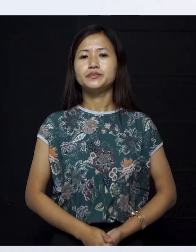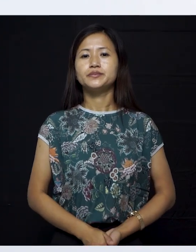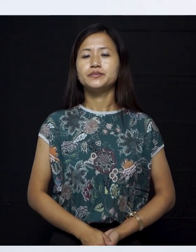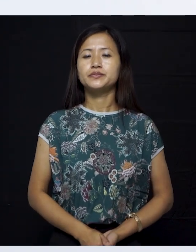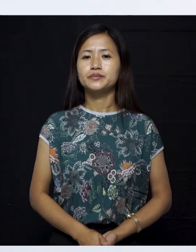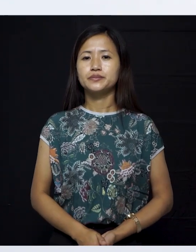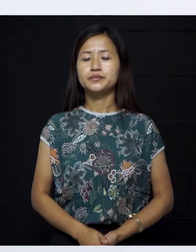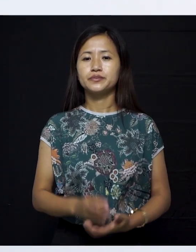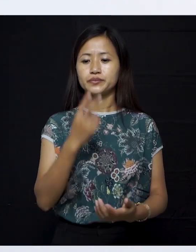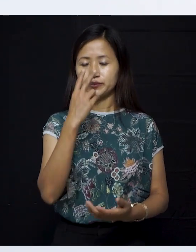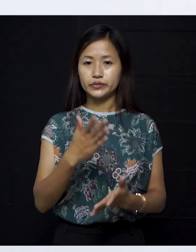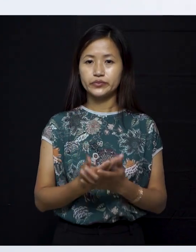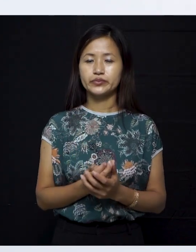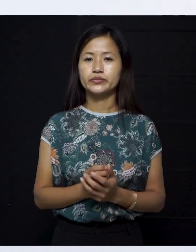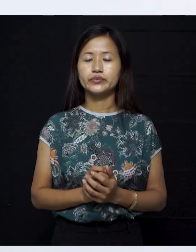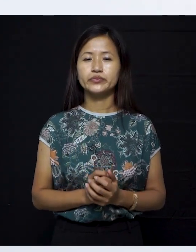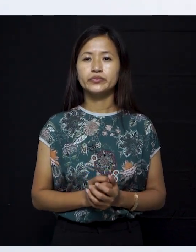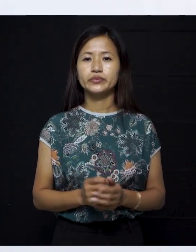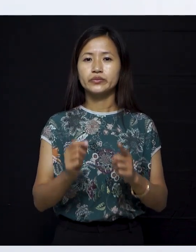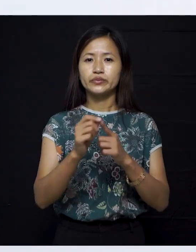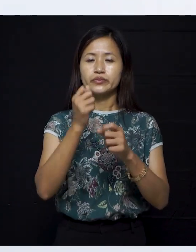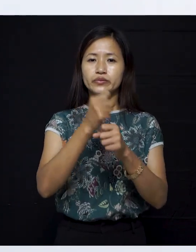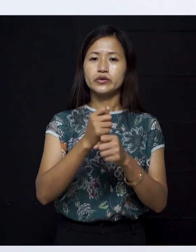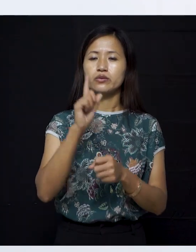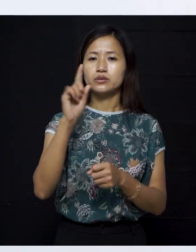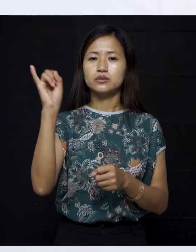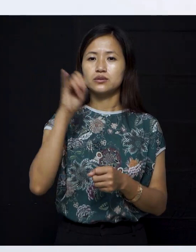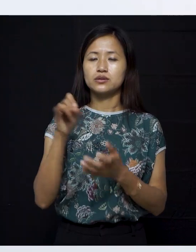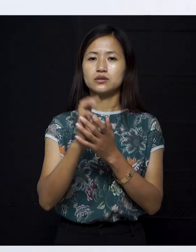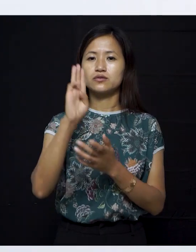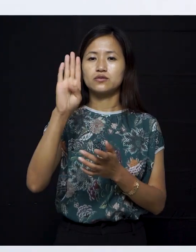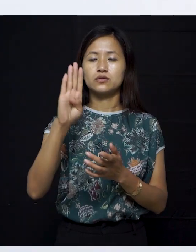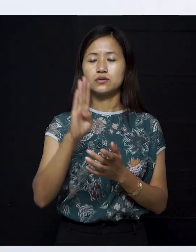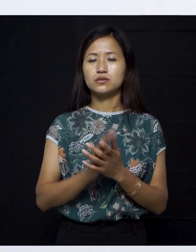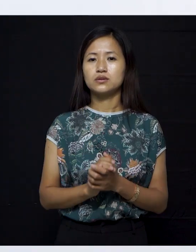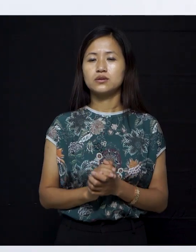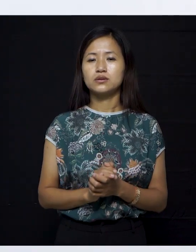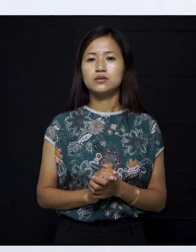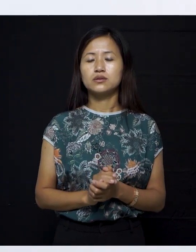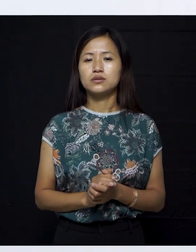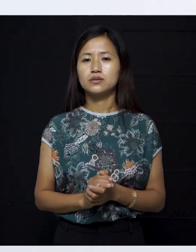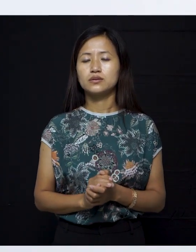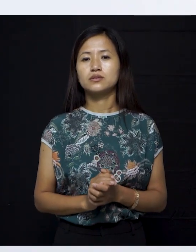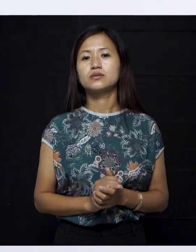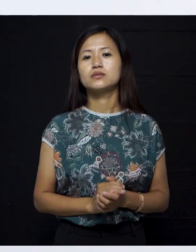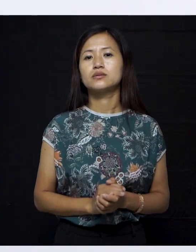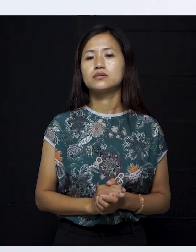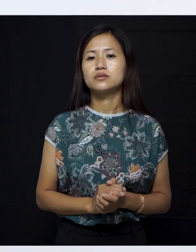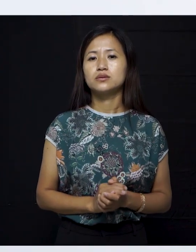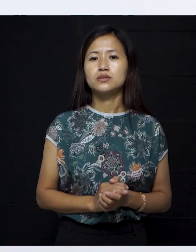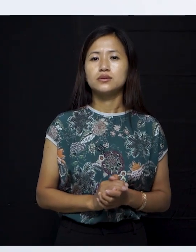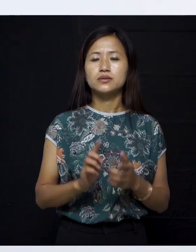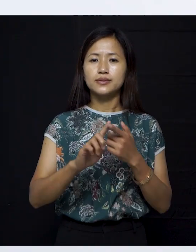I want you to look at page number 164, exercise B. Page number